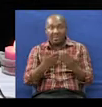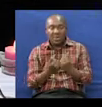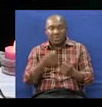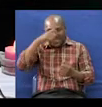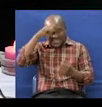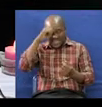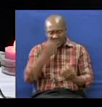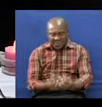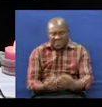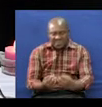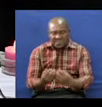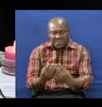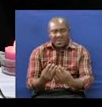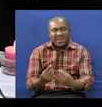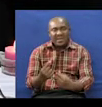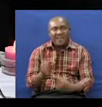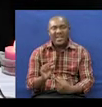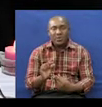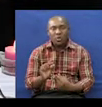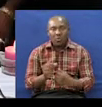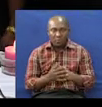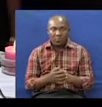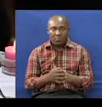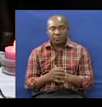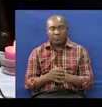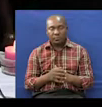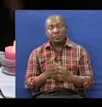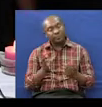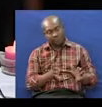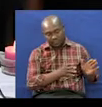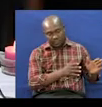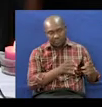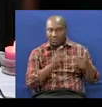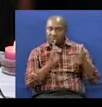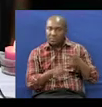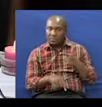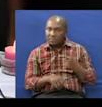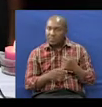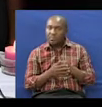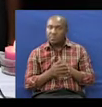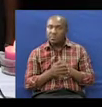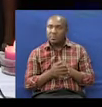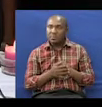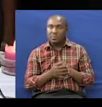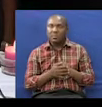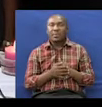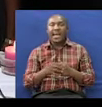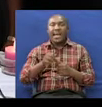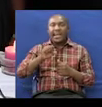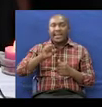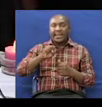produces very little heat. Another is spirit